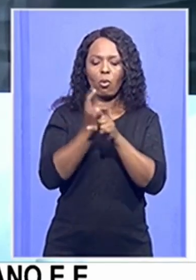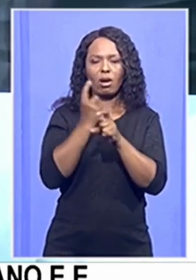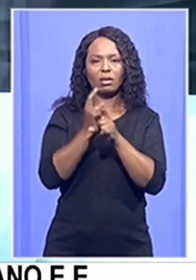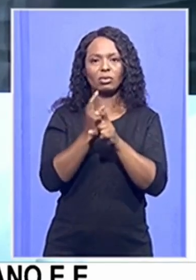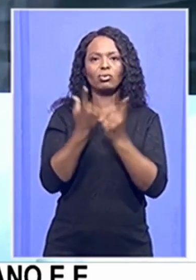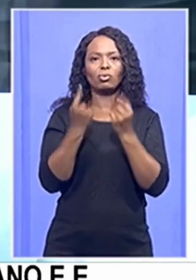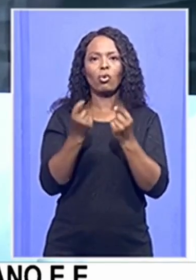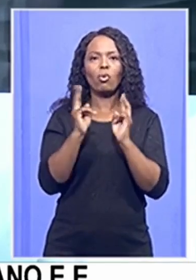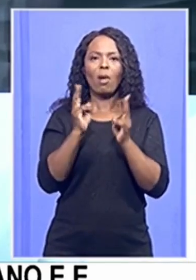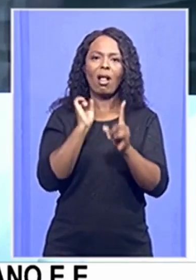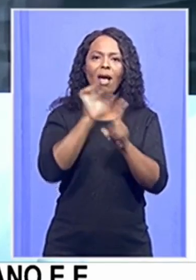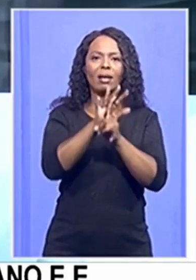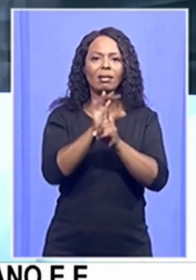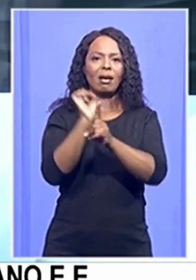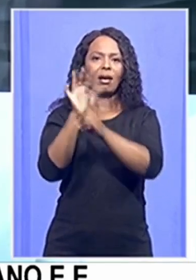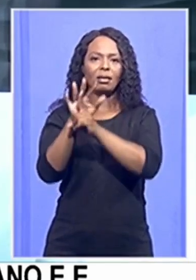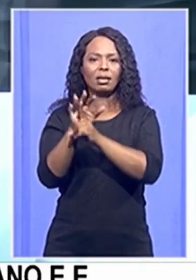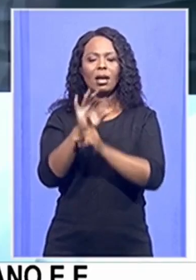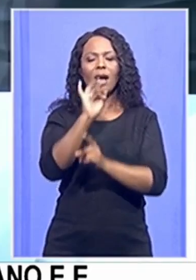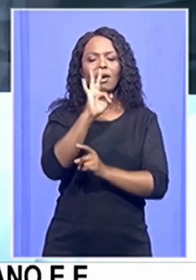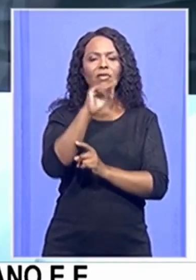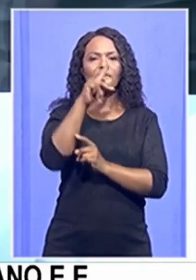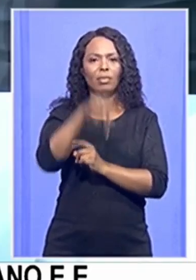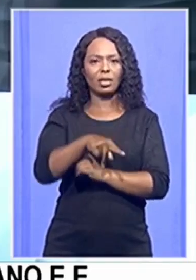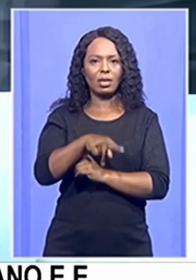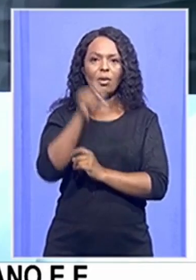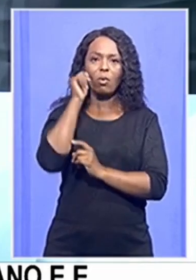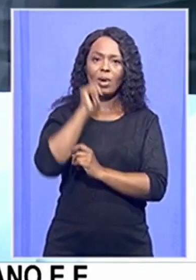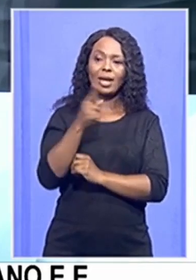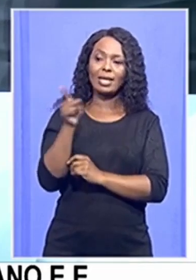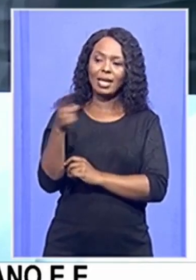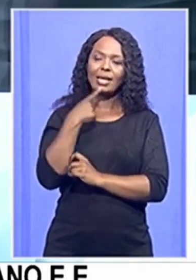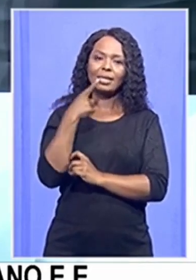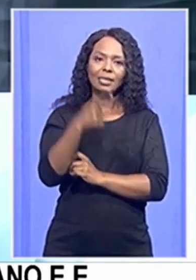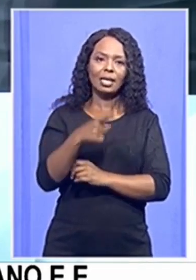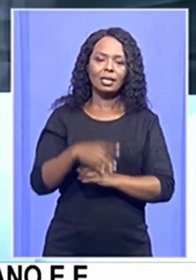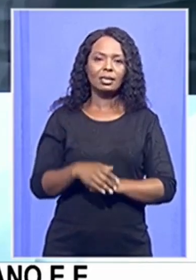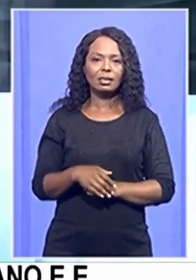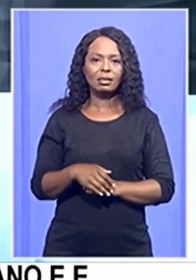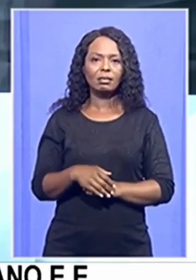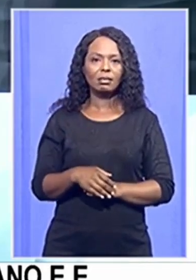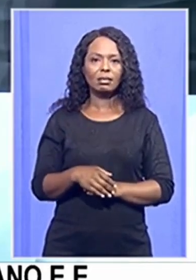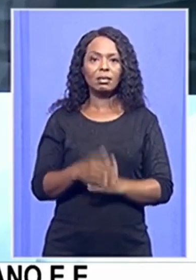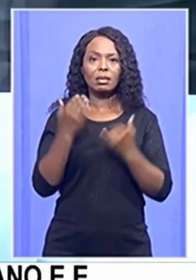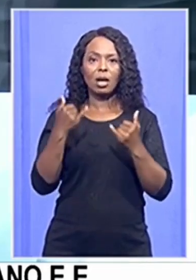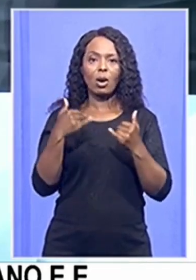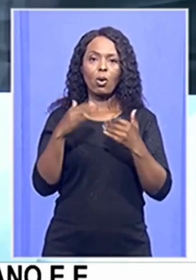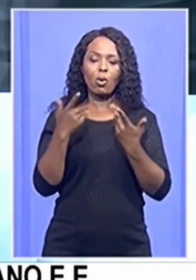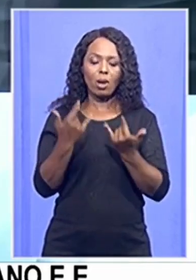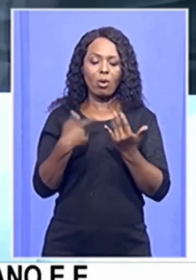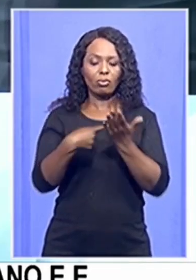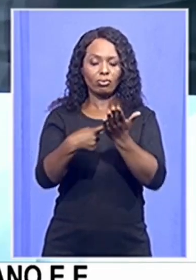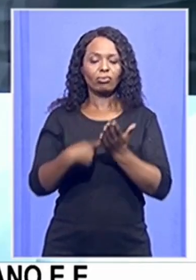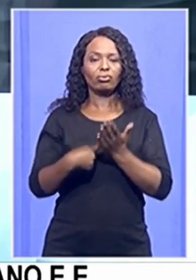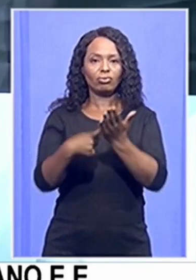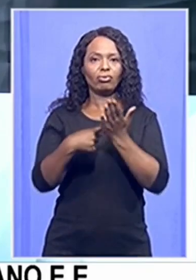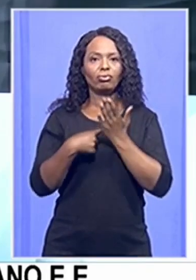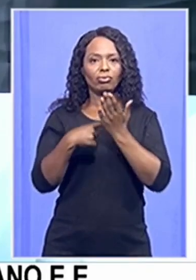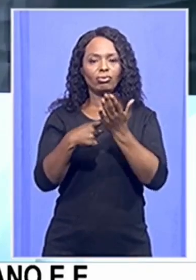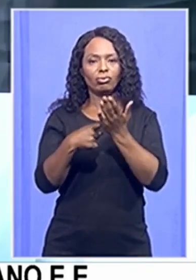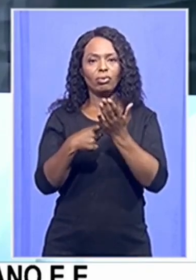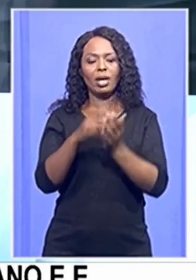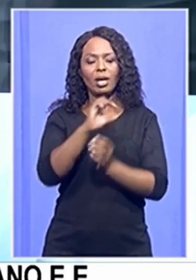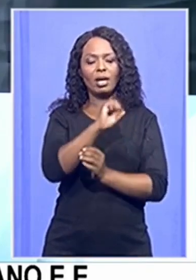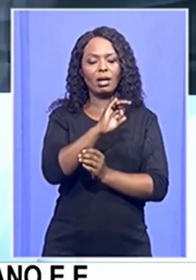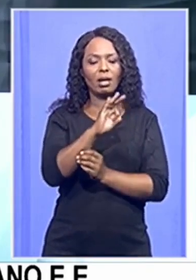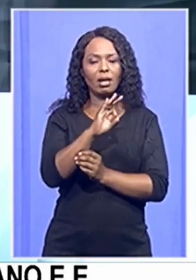the attack on the IFP when he said the door to discussion between EFF